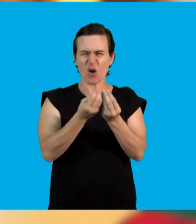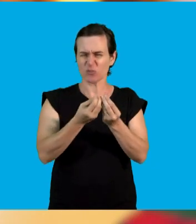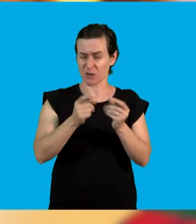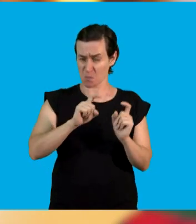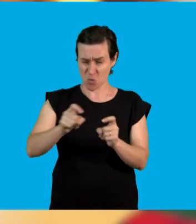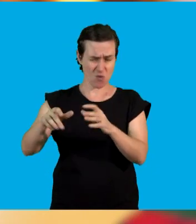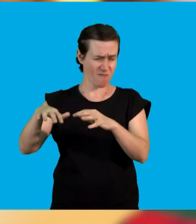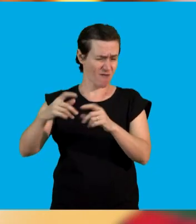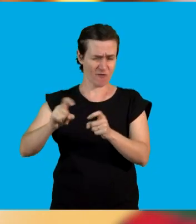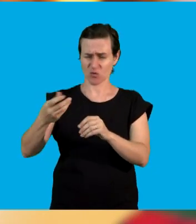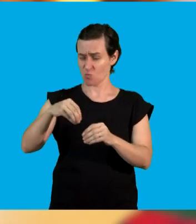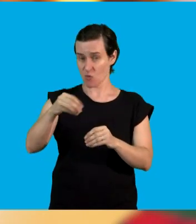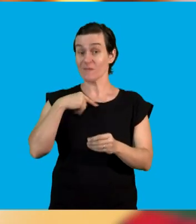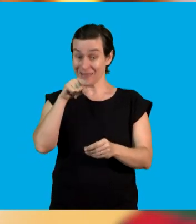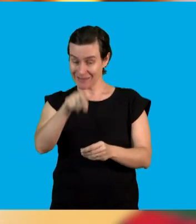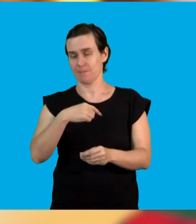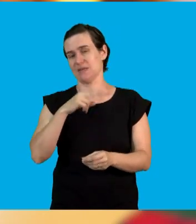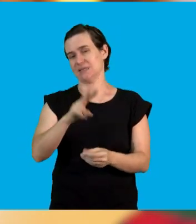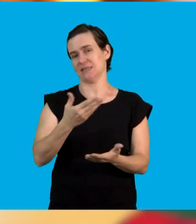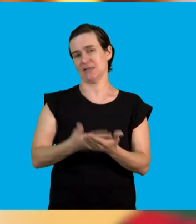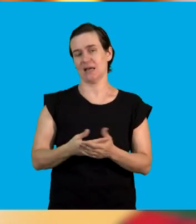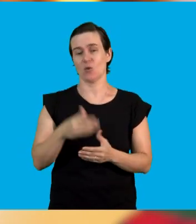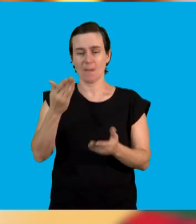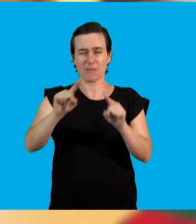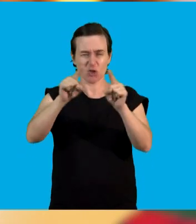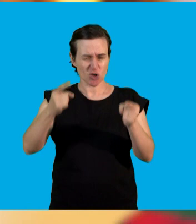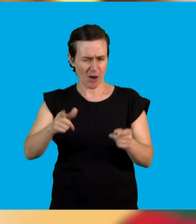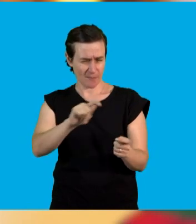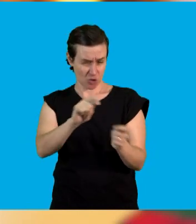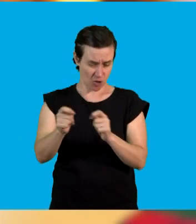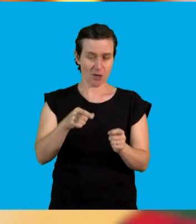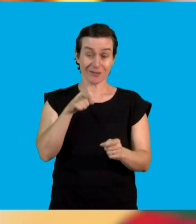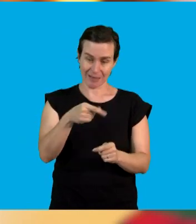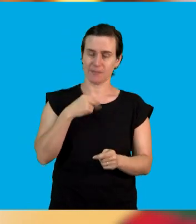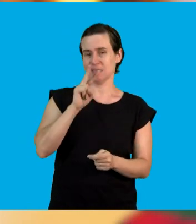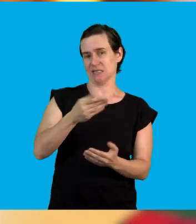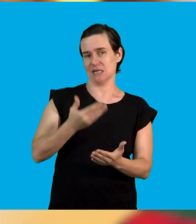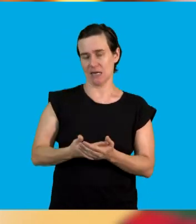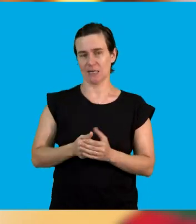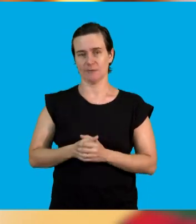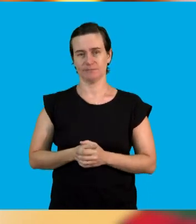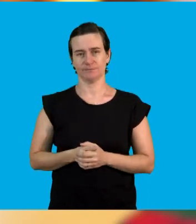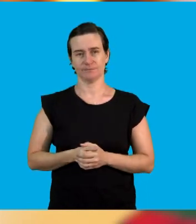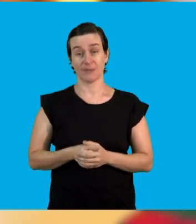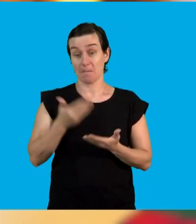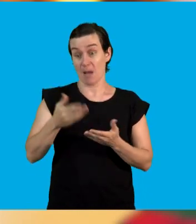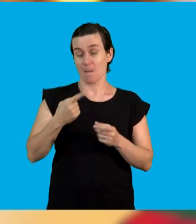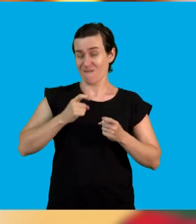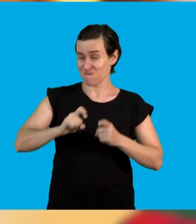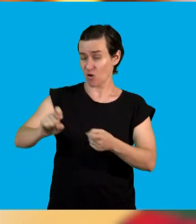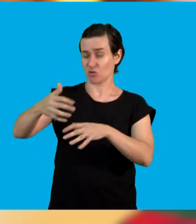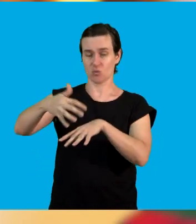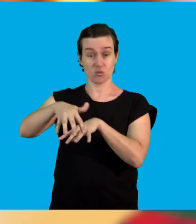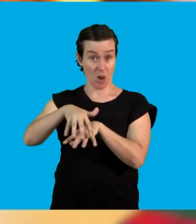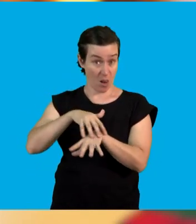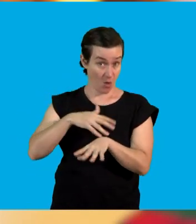the direction at which the object will take, or the shape of the object, if it is going to be deformed or not, and even the speed, if the speed